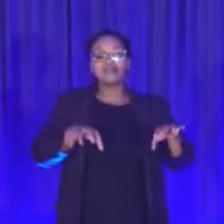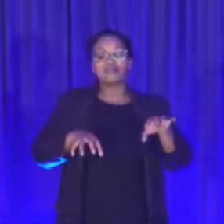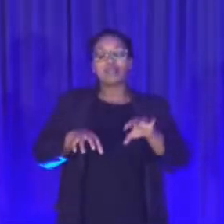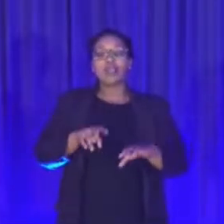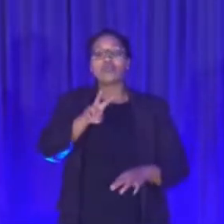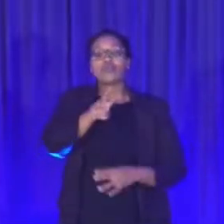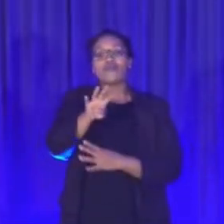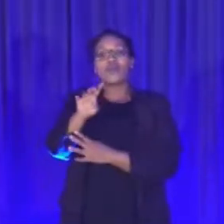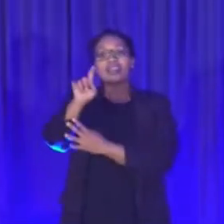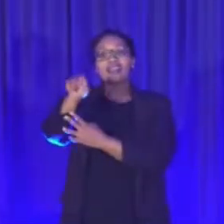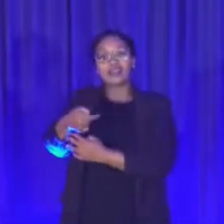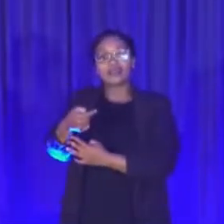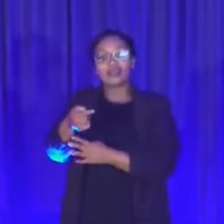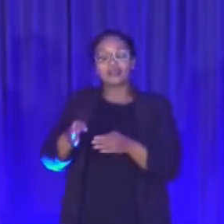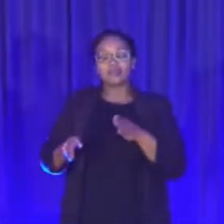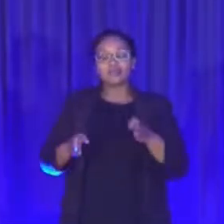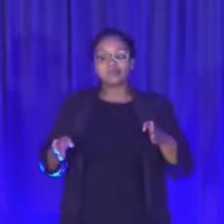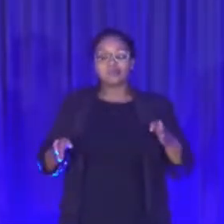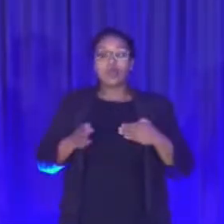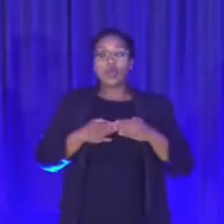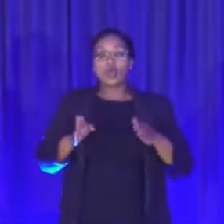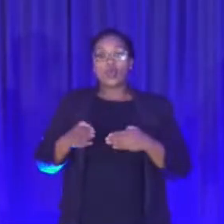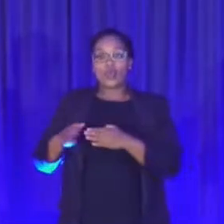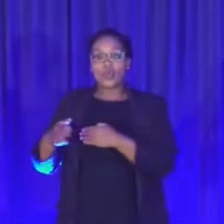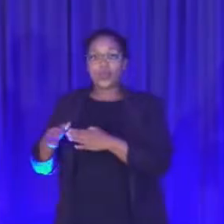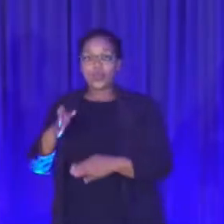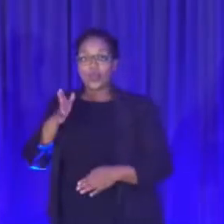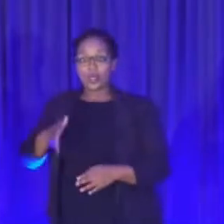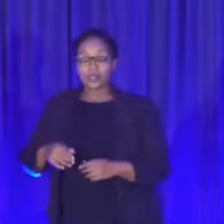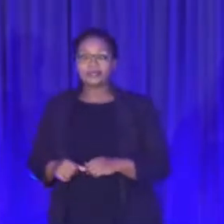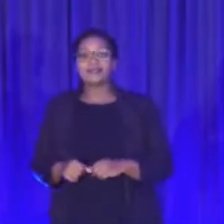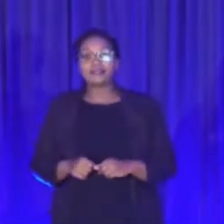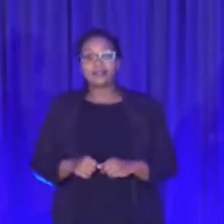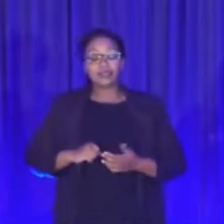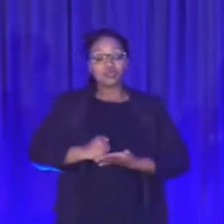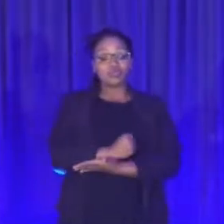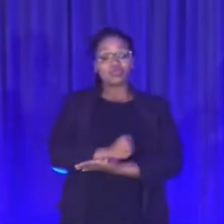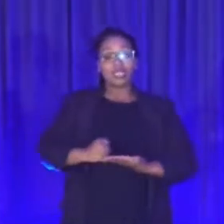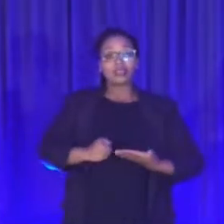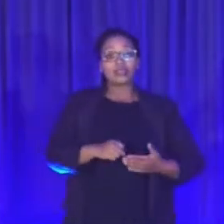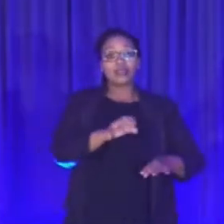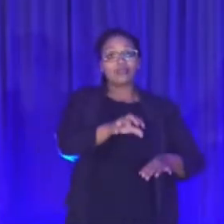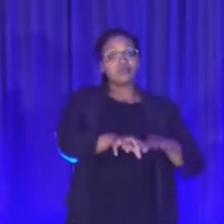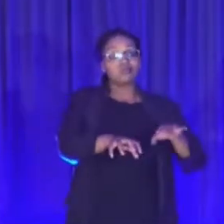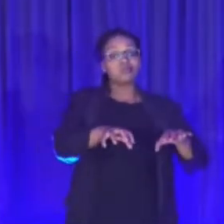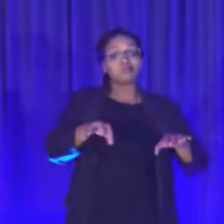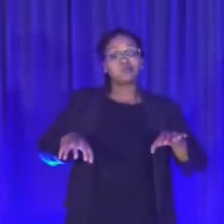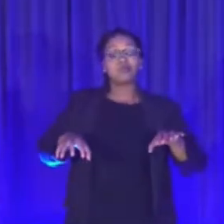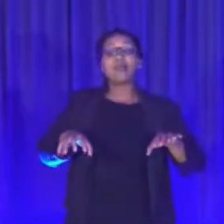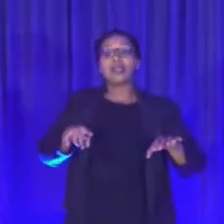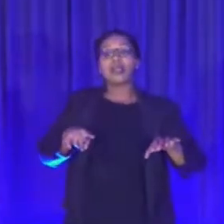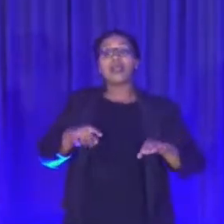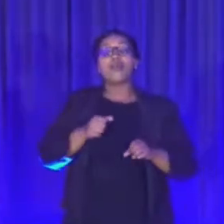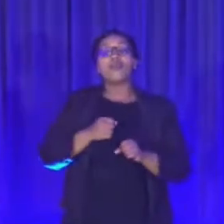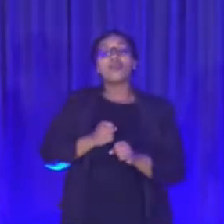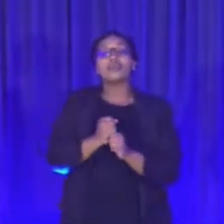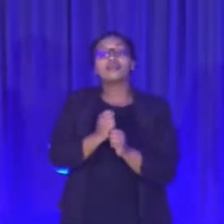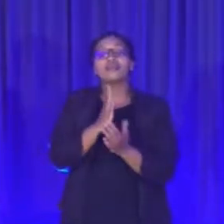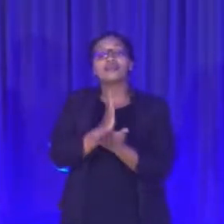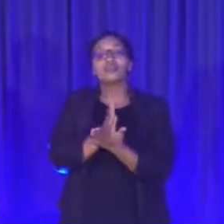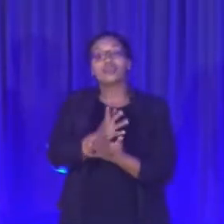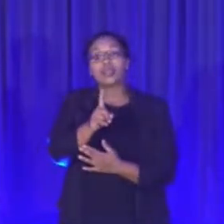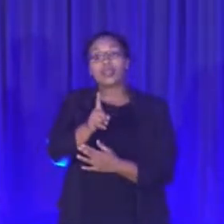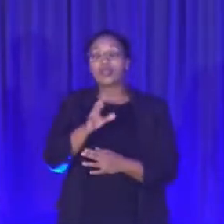country. The opening of the registration stations ensures that every eligible South